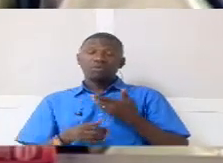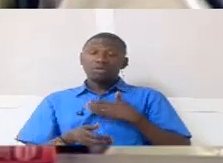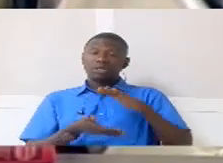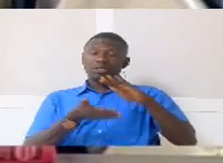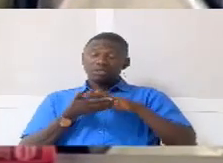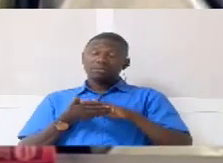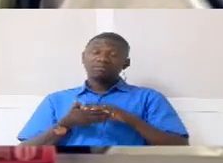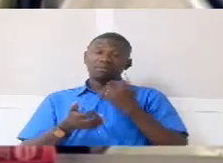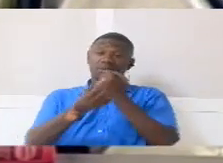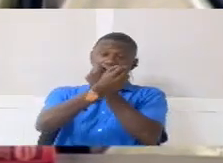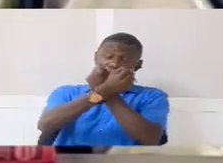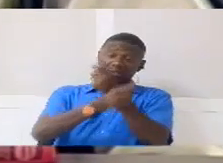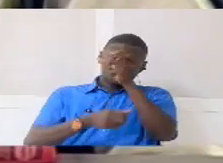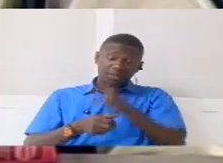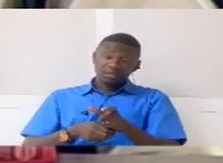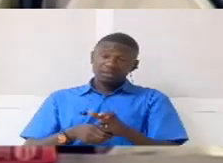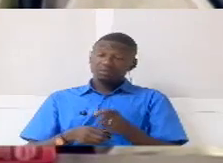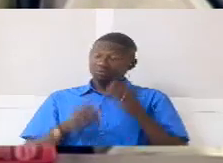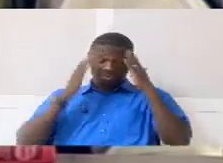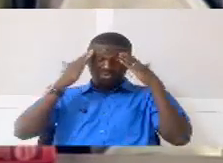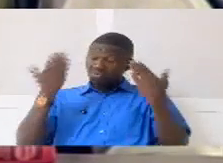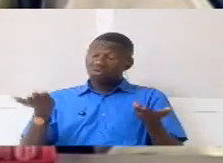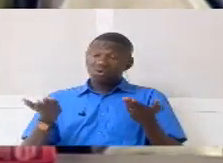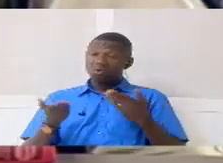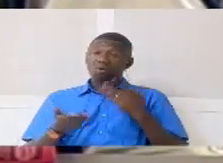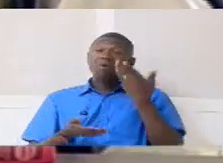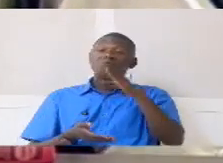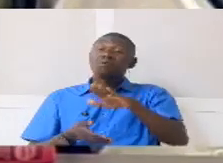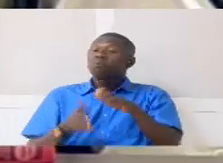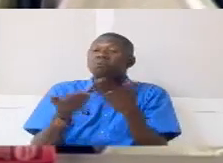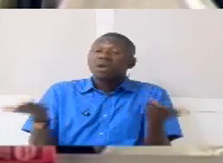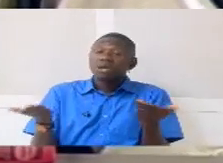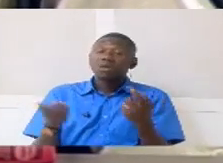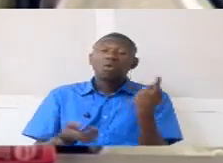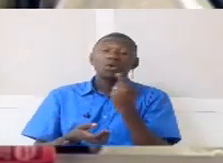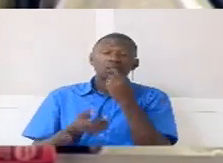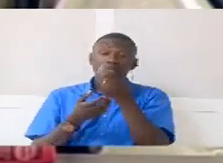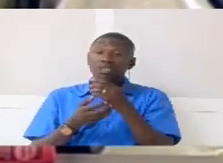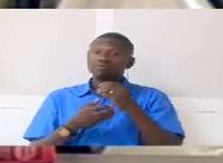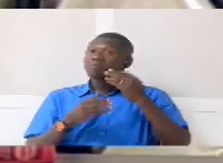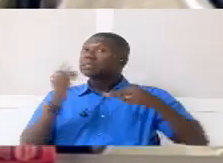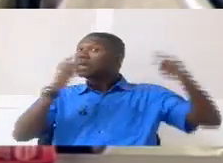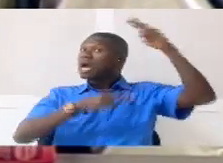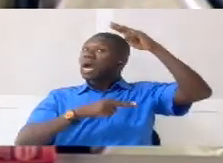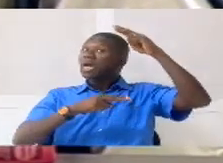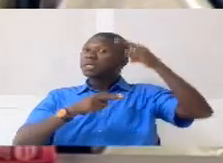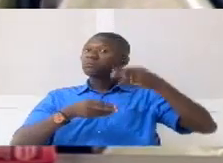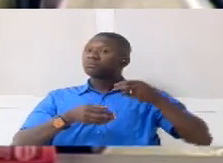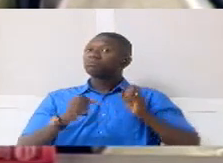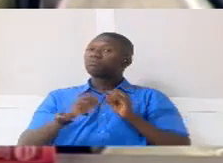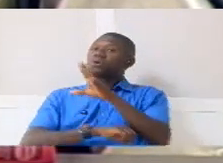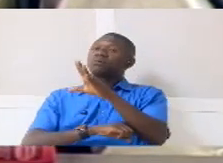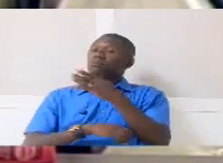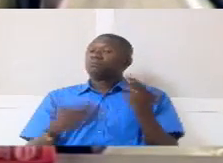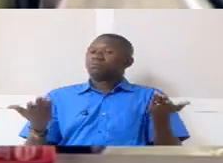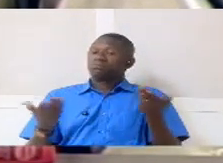from Momalo Kabonan Damien Reke, Nafena Neko executive or direction. But there were also other prisoners that we received and they